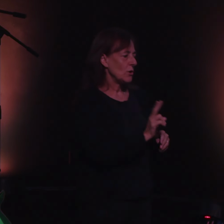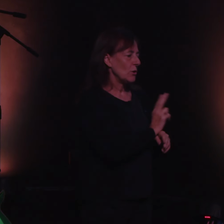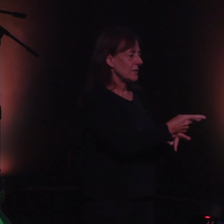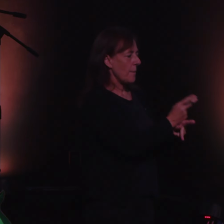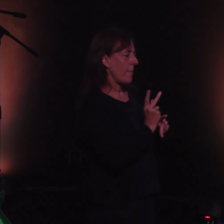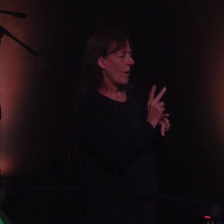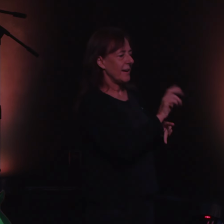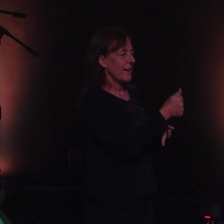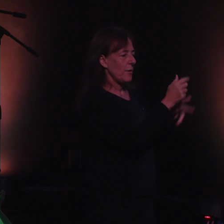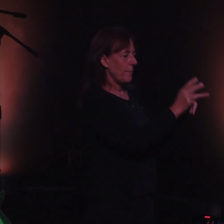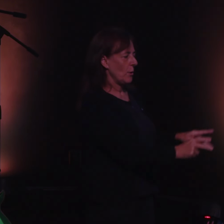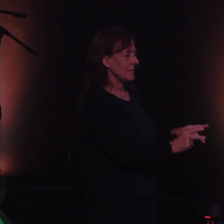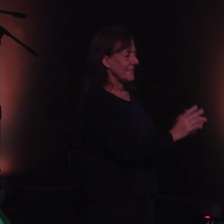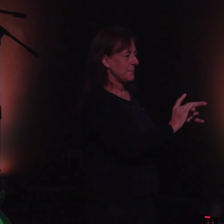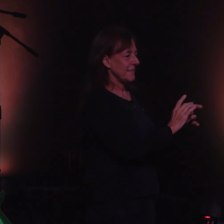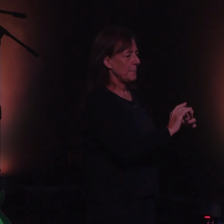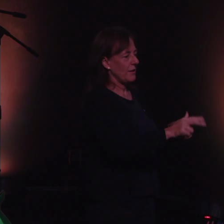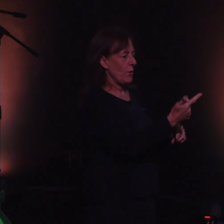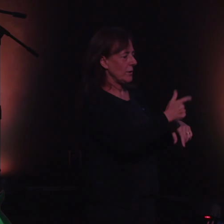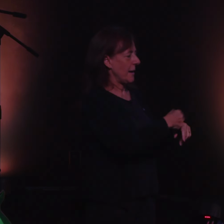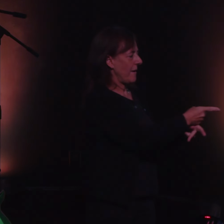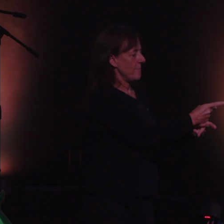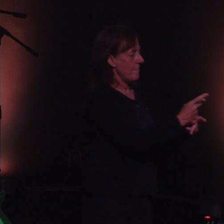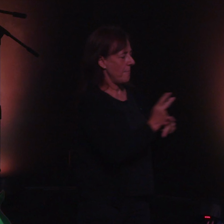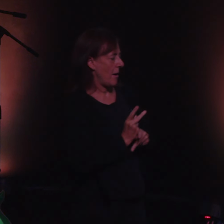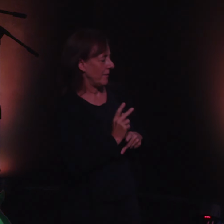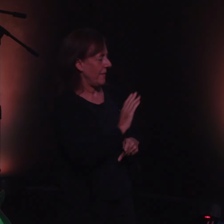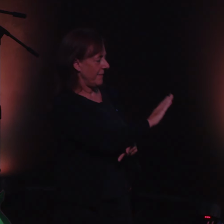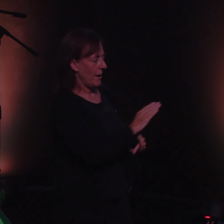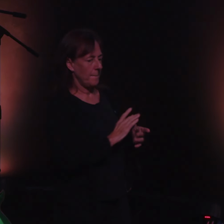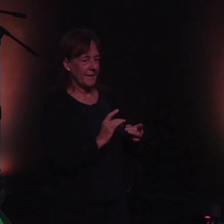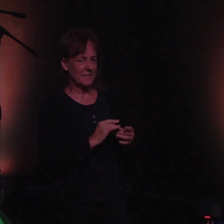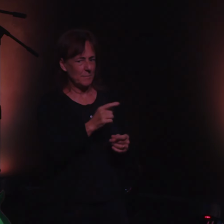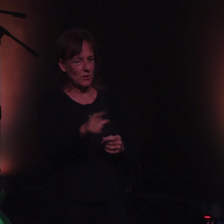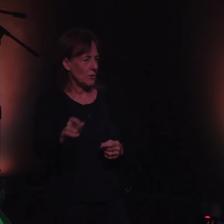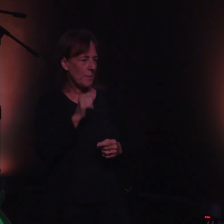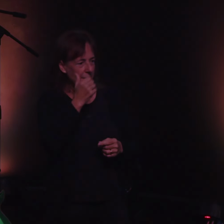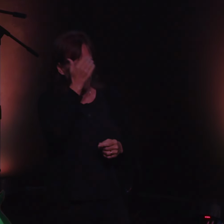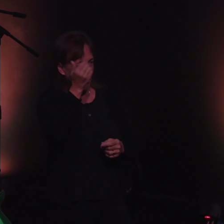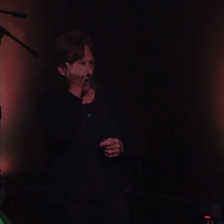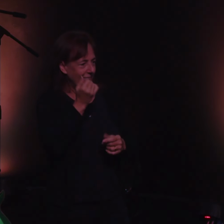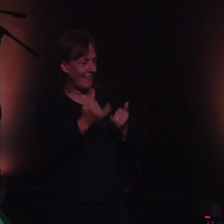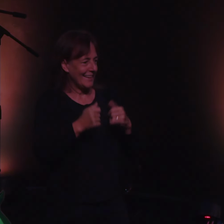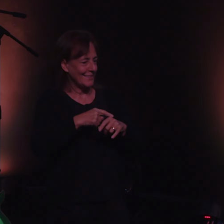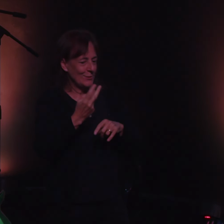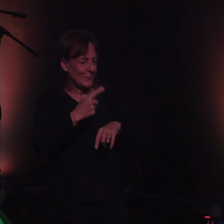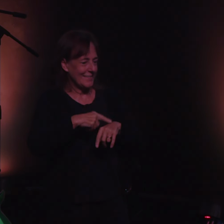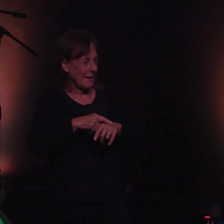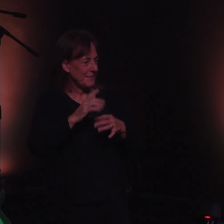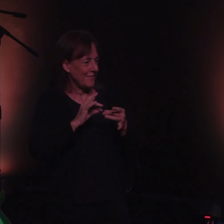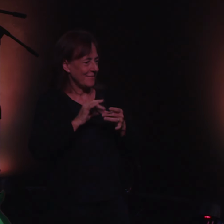other than this one right here, and it's the third time. And I would almost guarantee that nobody in here remembers it. Not a knock on anybody,